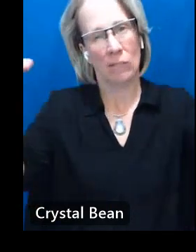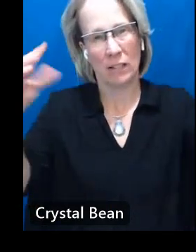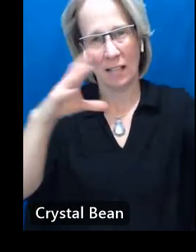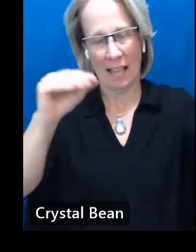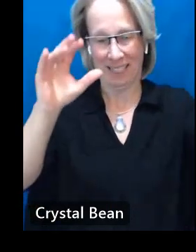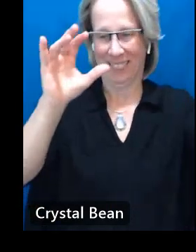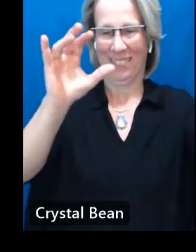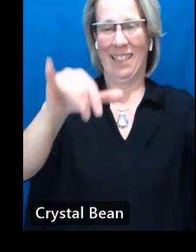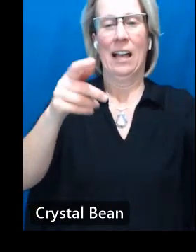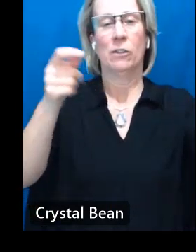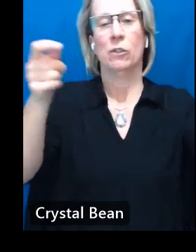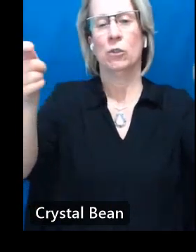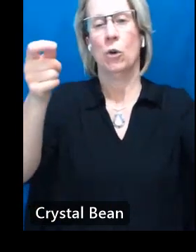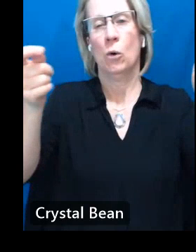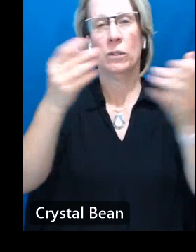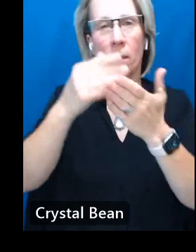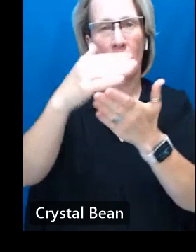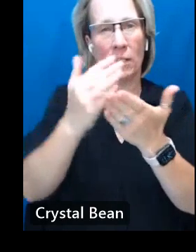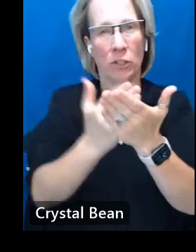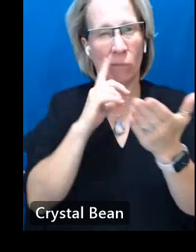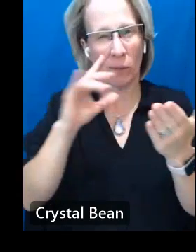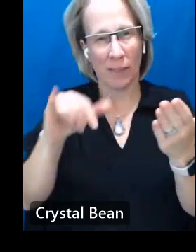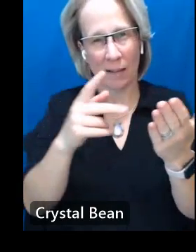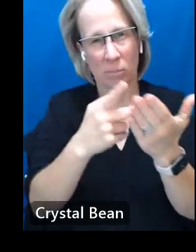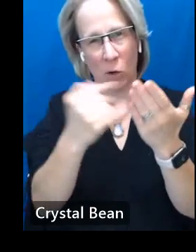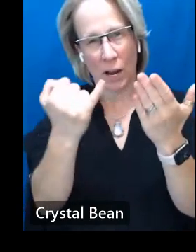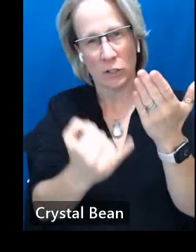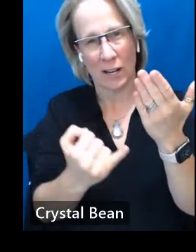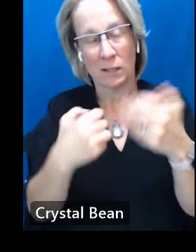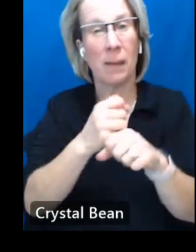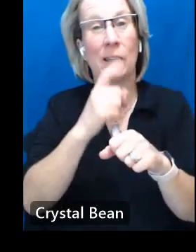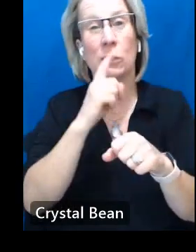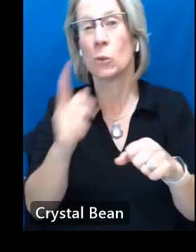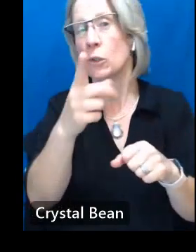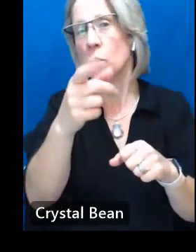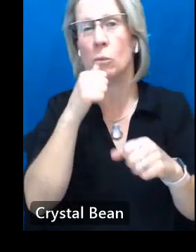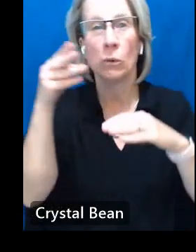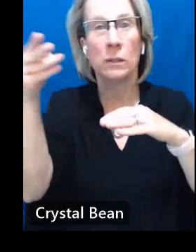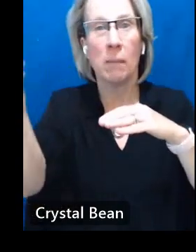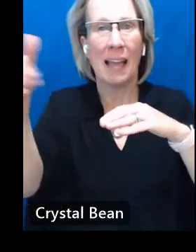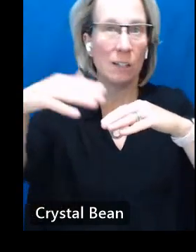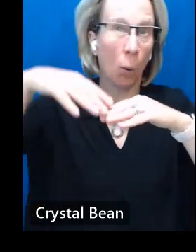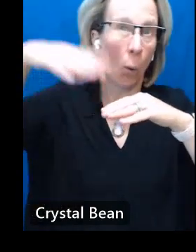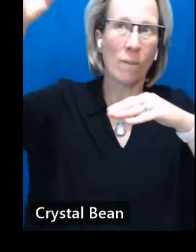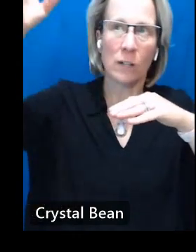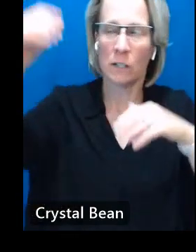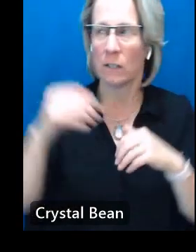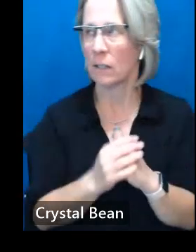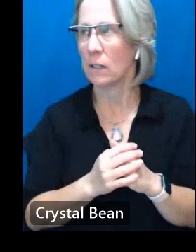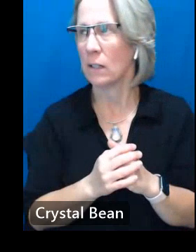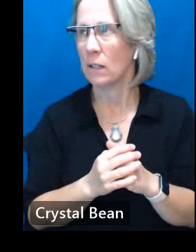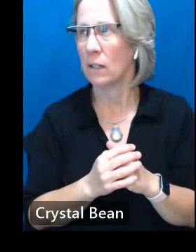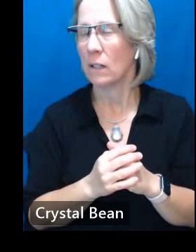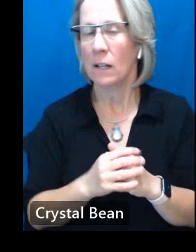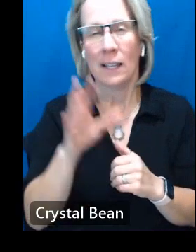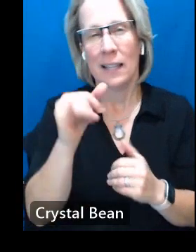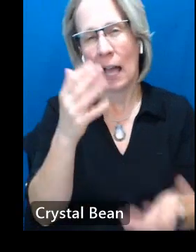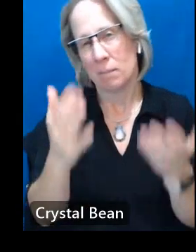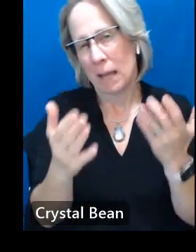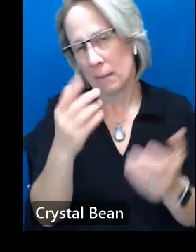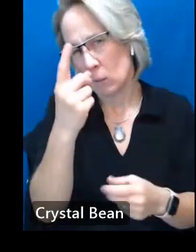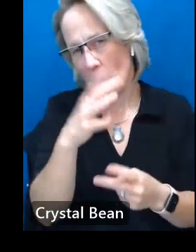project to make sure that you don't go over it. Or, so that might be an option worth looking. I don't want to say for sure because I